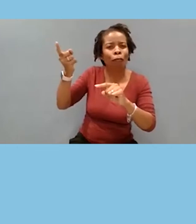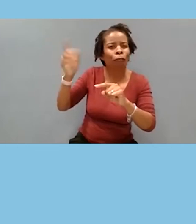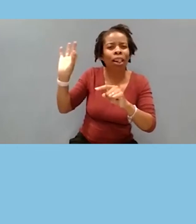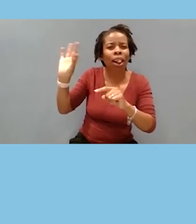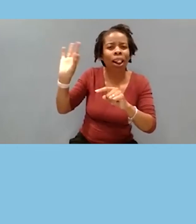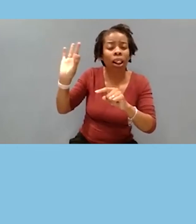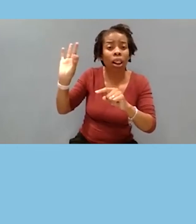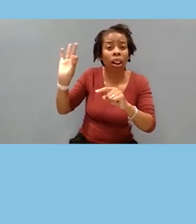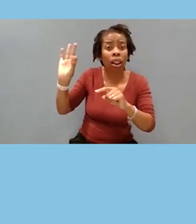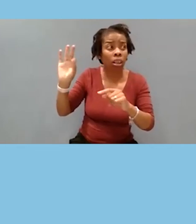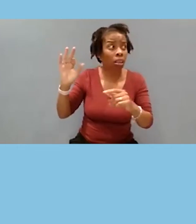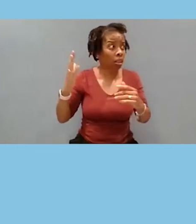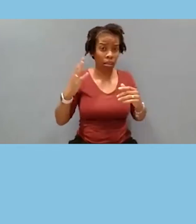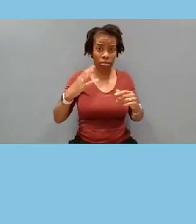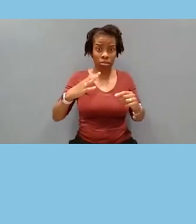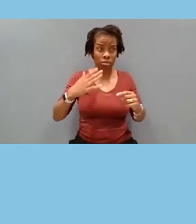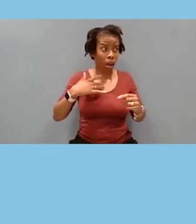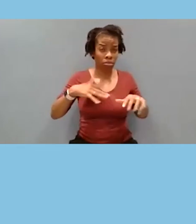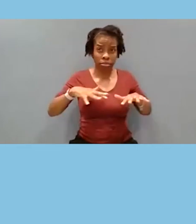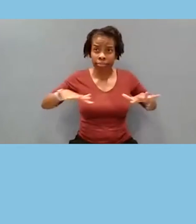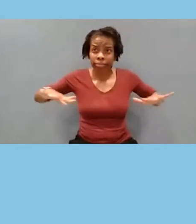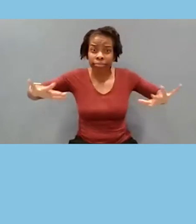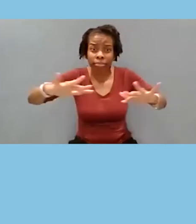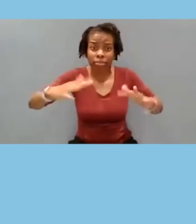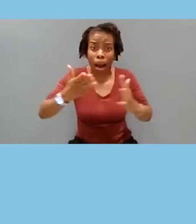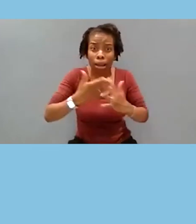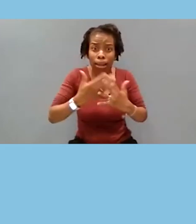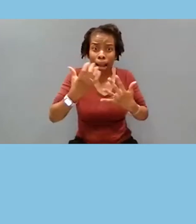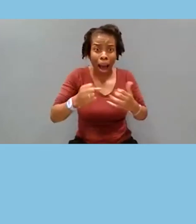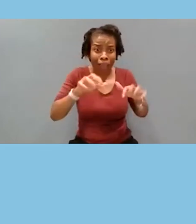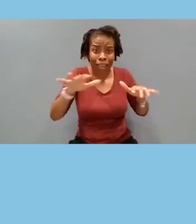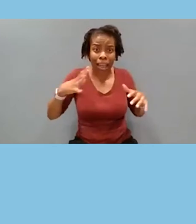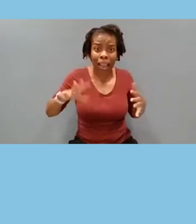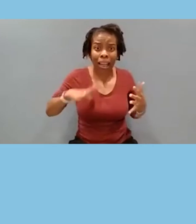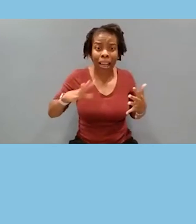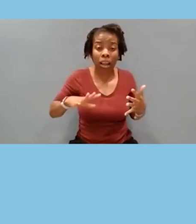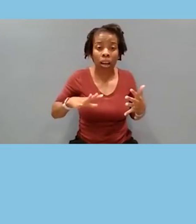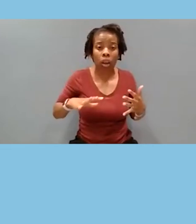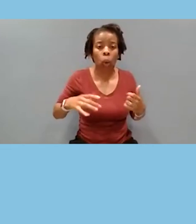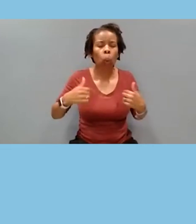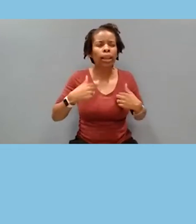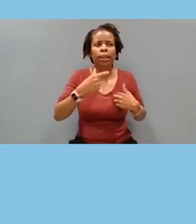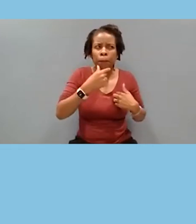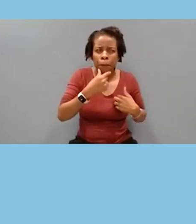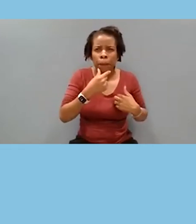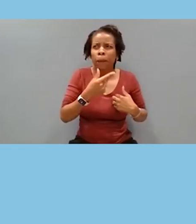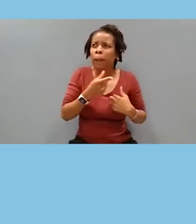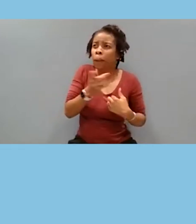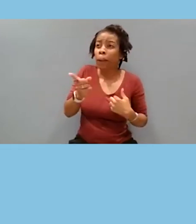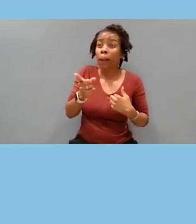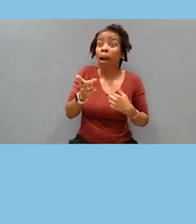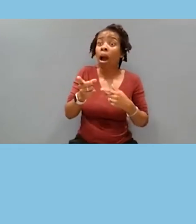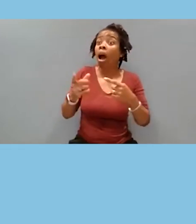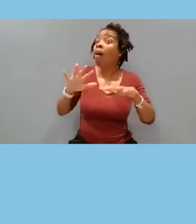is always at issue, it's rarely a question that's asked. We have to perceive a need in order to ask